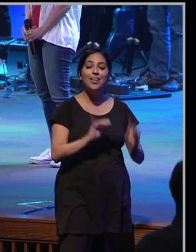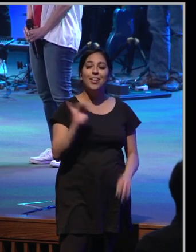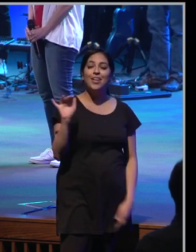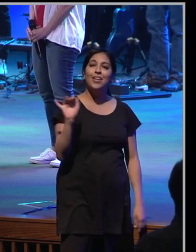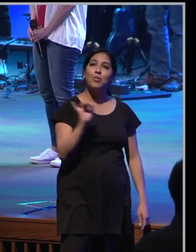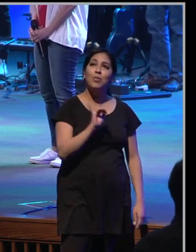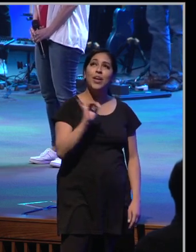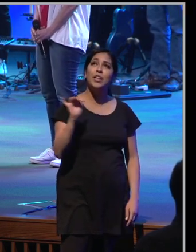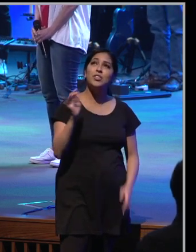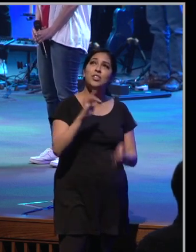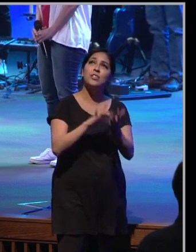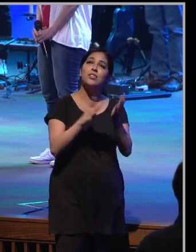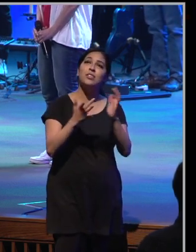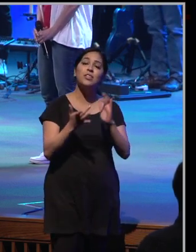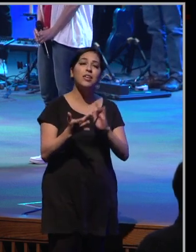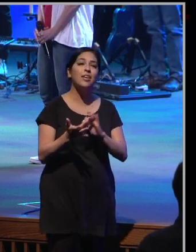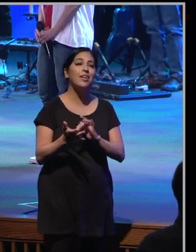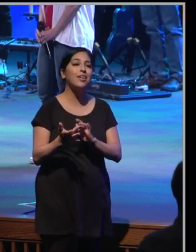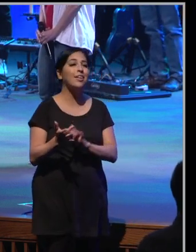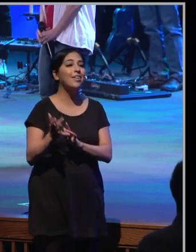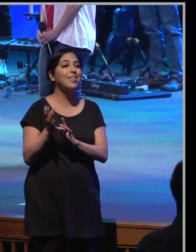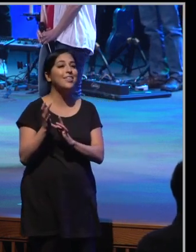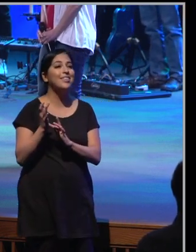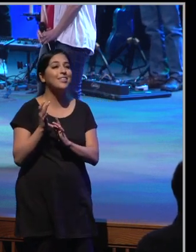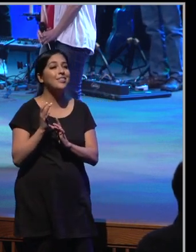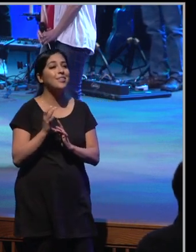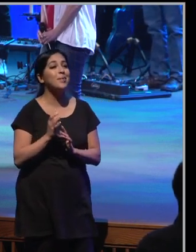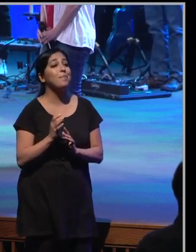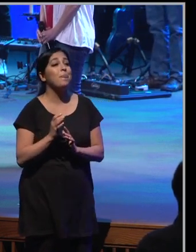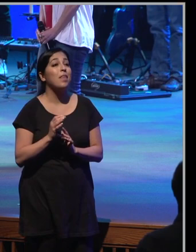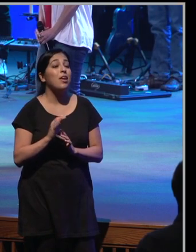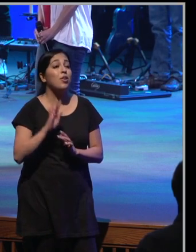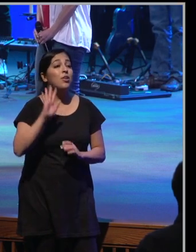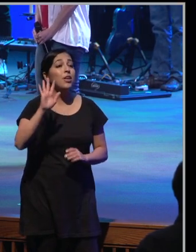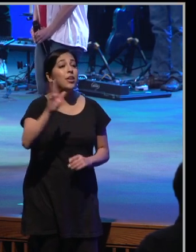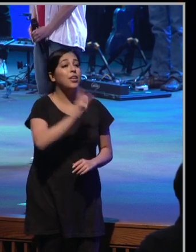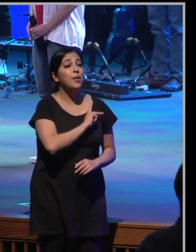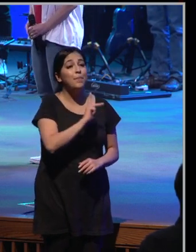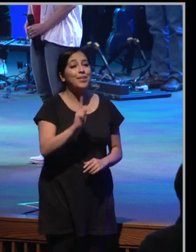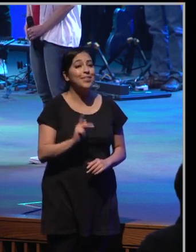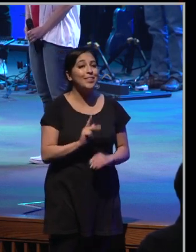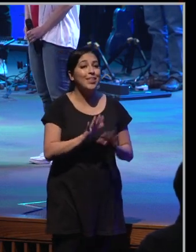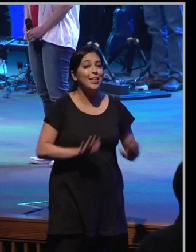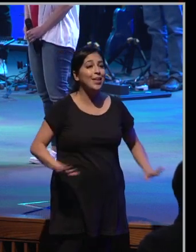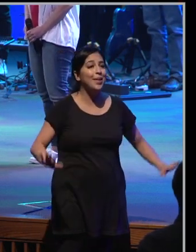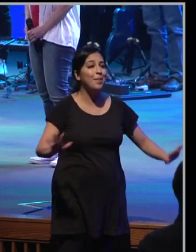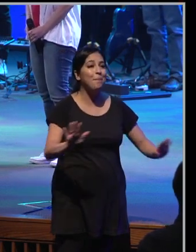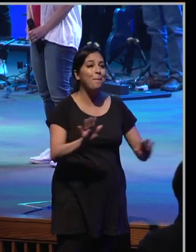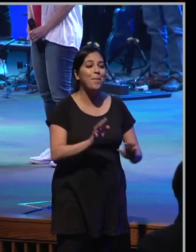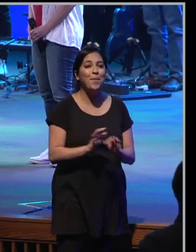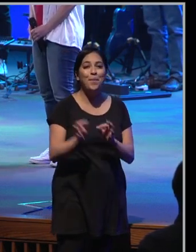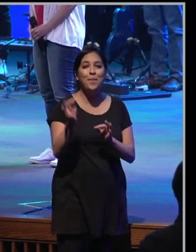people the way Jesus does. Your kingdom is